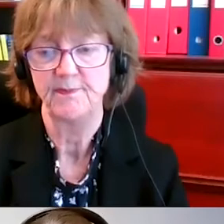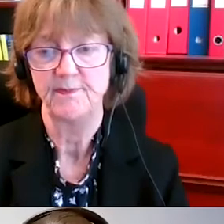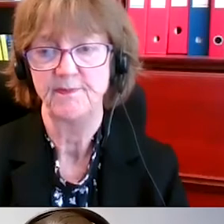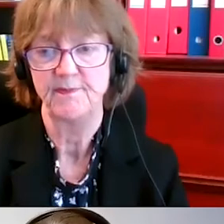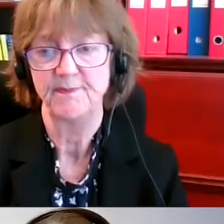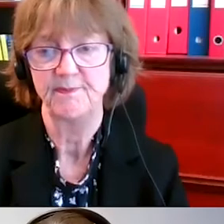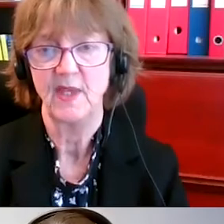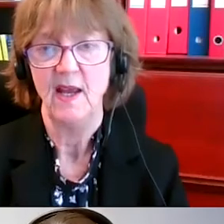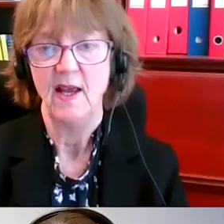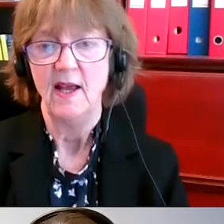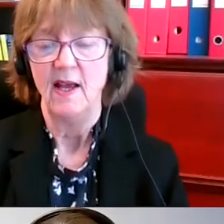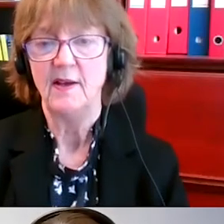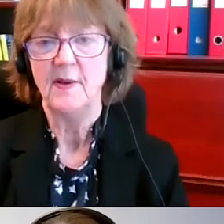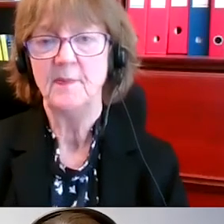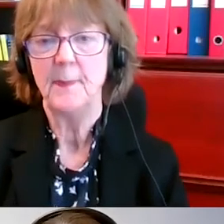to be heard?